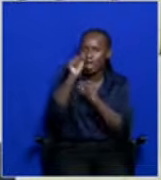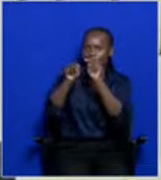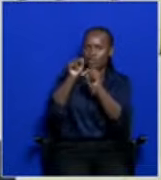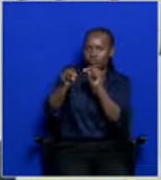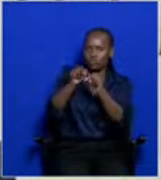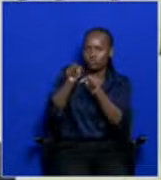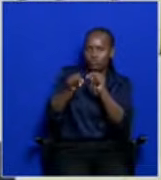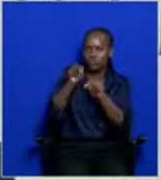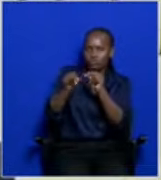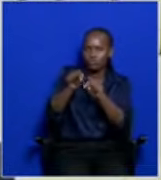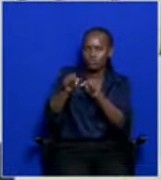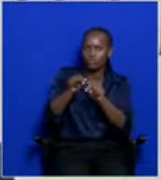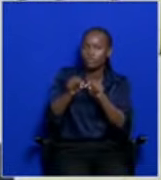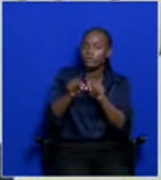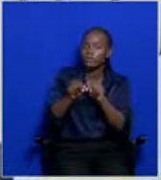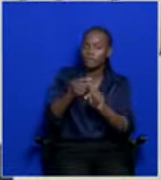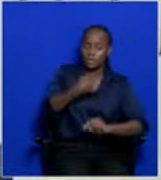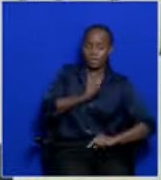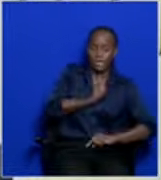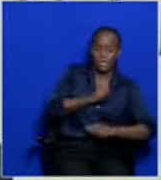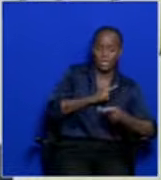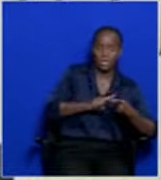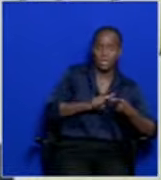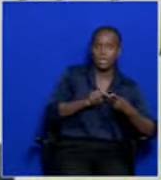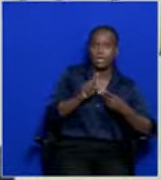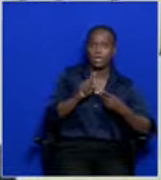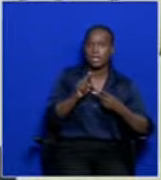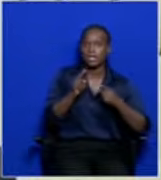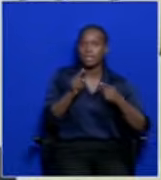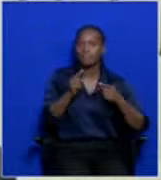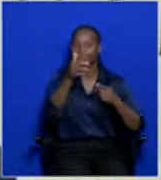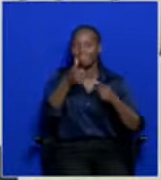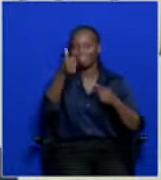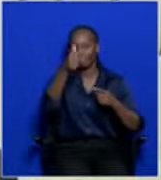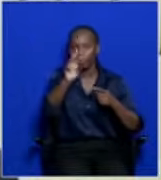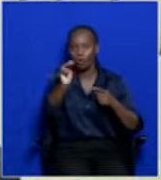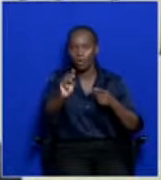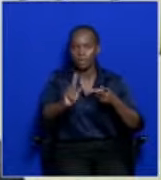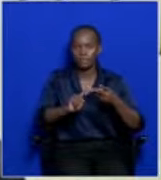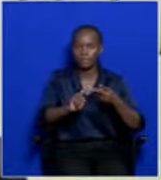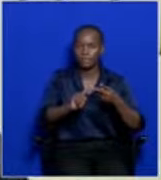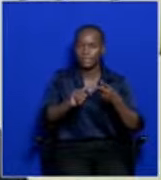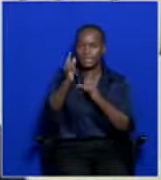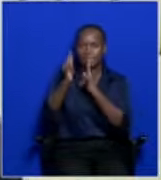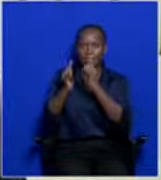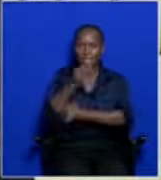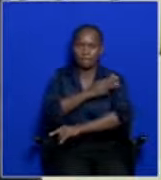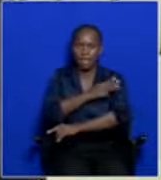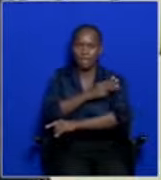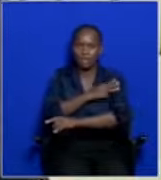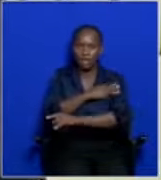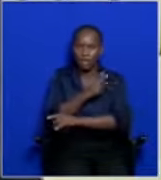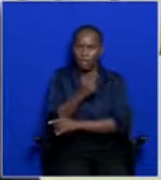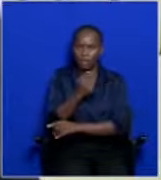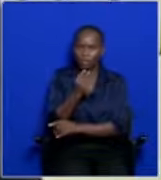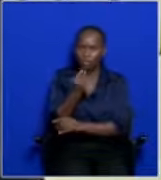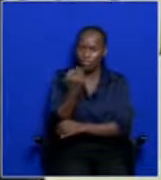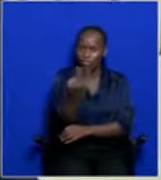myself and Brigadier Mkwanazi and the city manager of Ekurhuleni municipality.